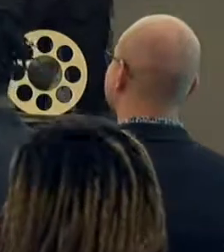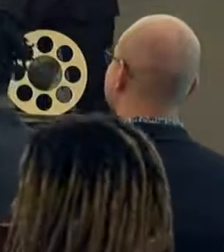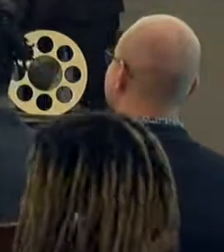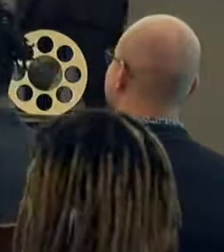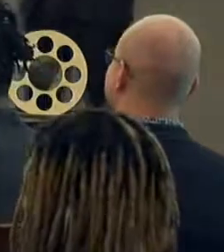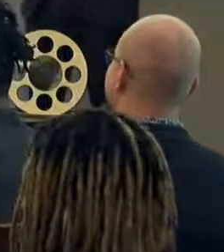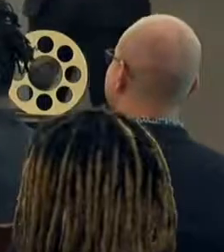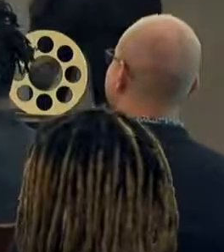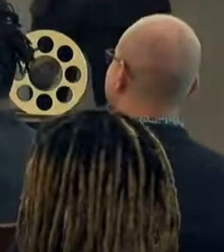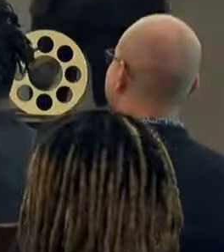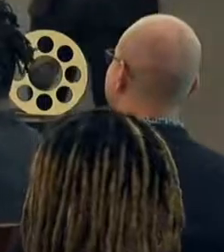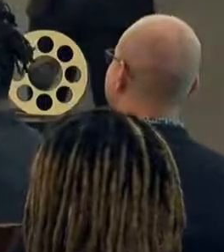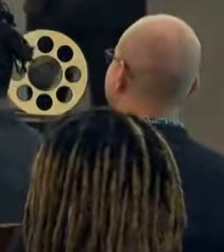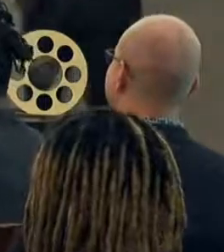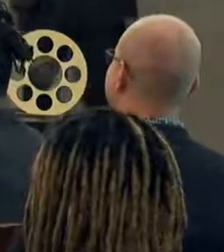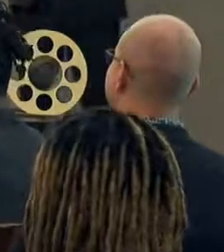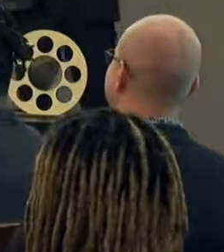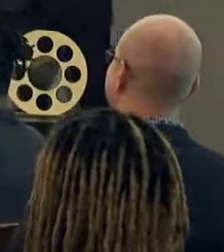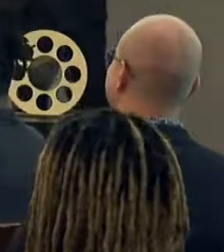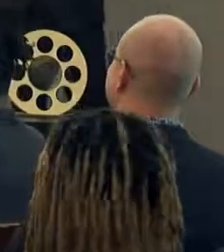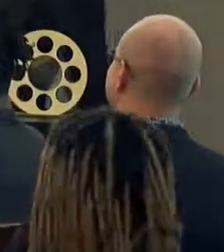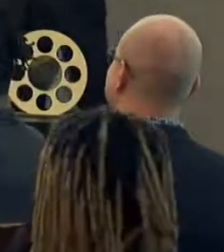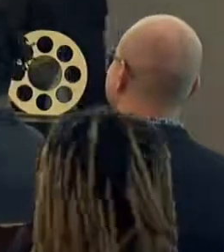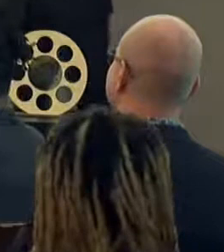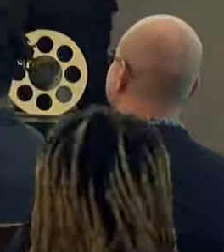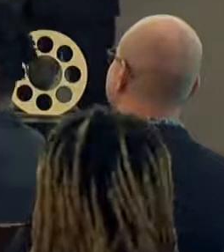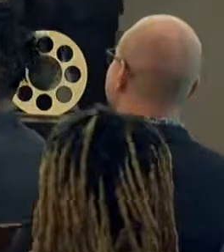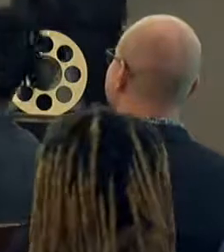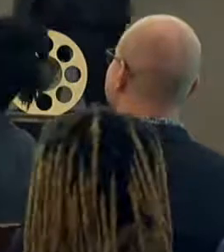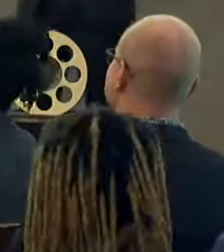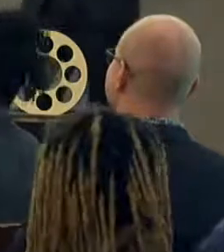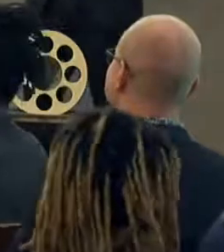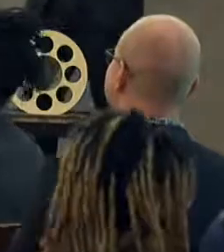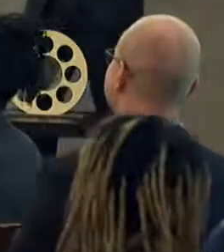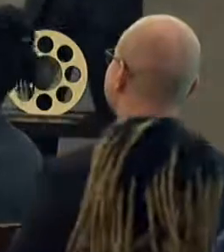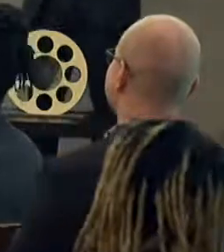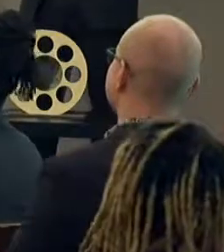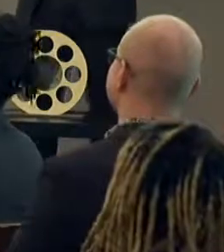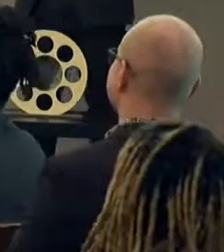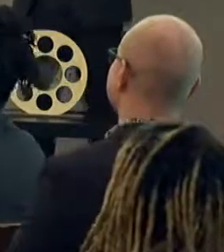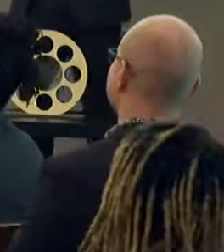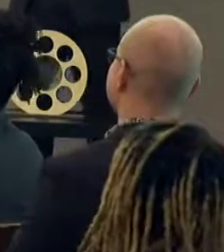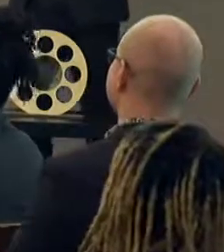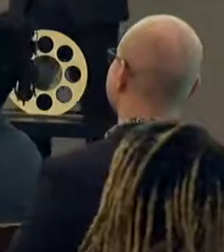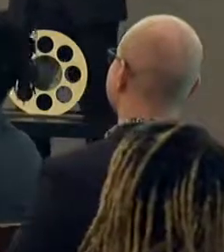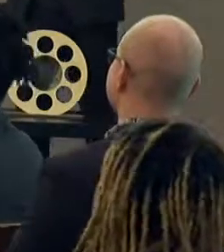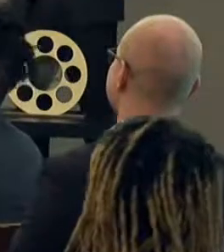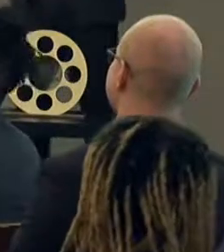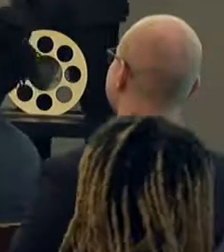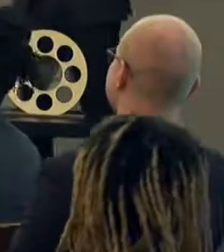way before CSI, all right? Just saying. Put it out there.